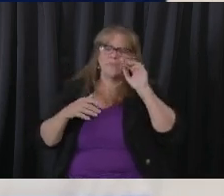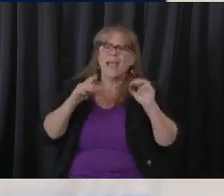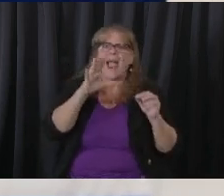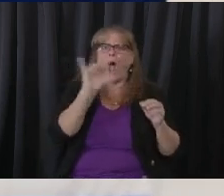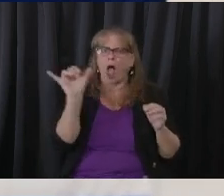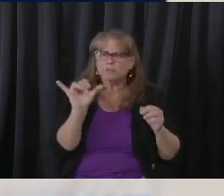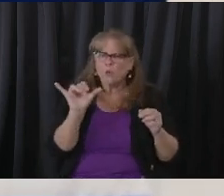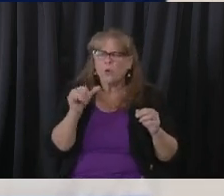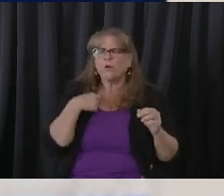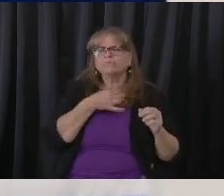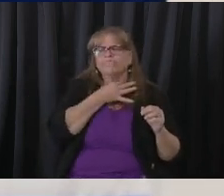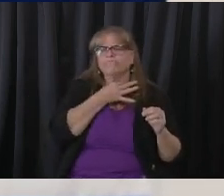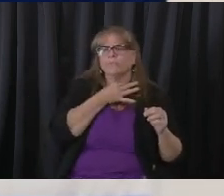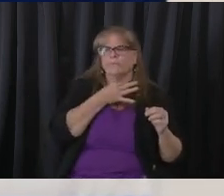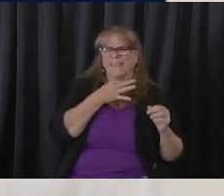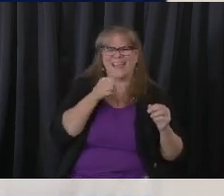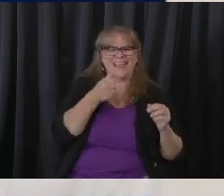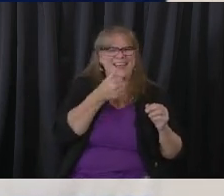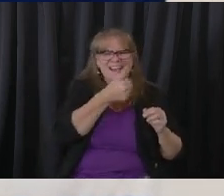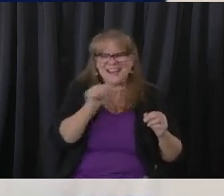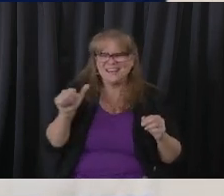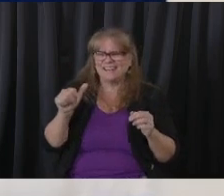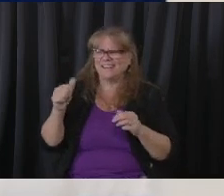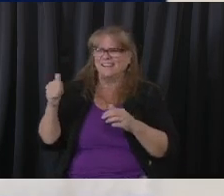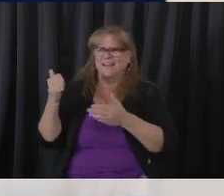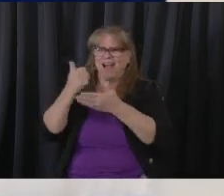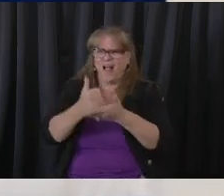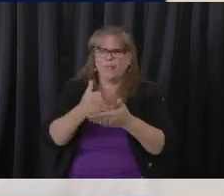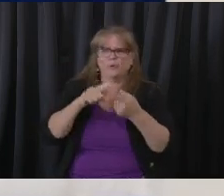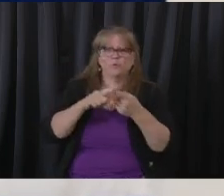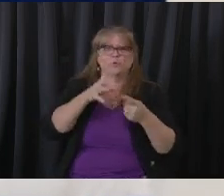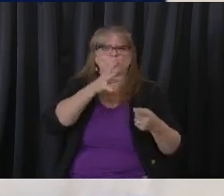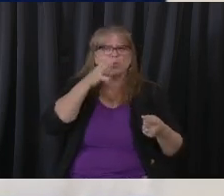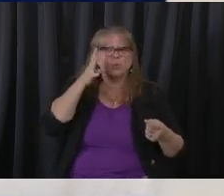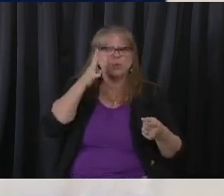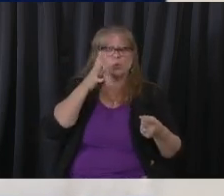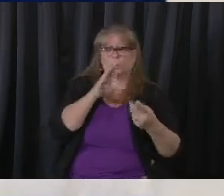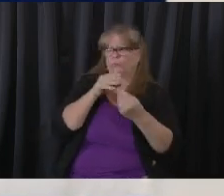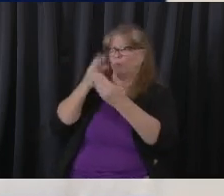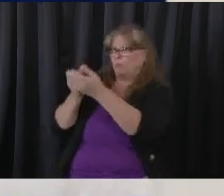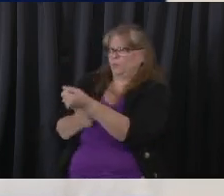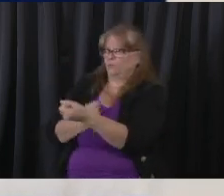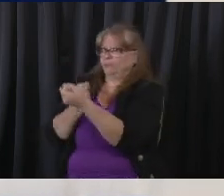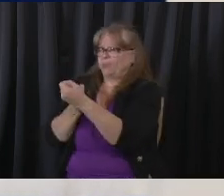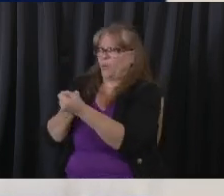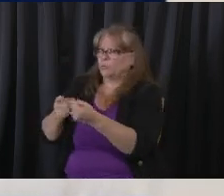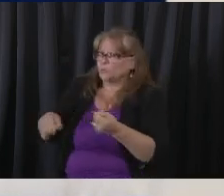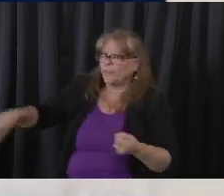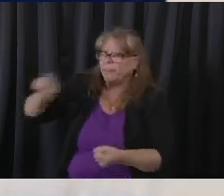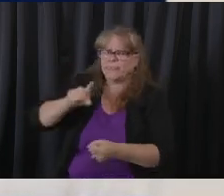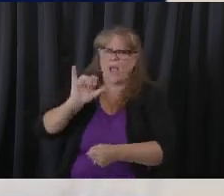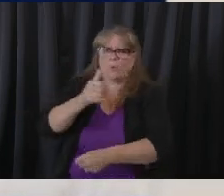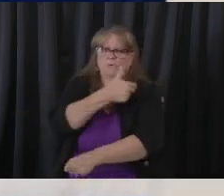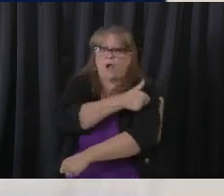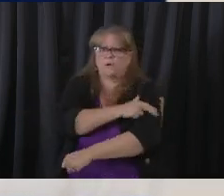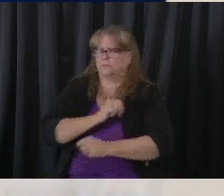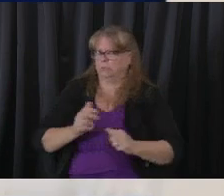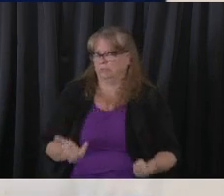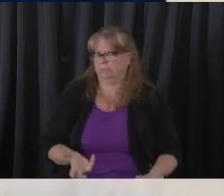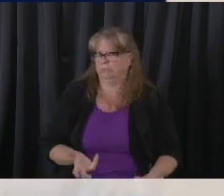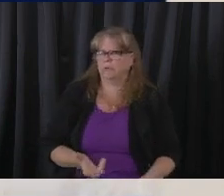initial outbreak? Thank you very much, sir. Yeah, and in a moment, I'll turn it over to Dr. Herlihy to answer this in more detail. One of the limiting factors for many of